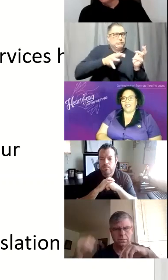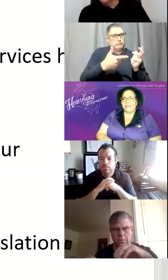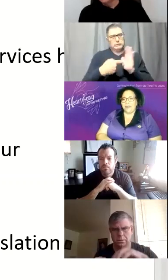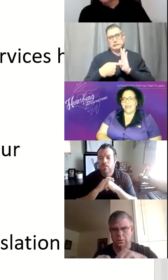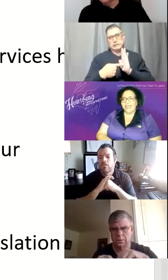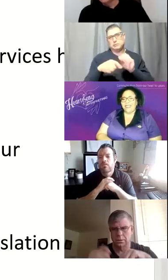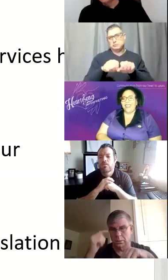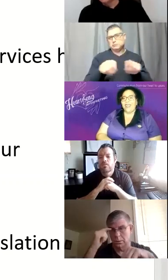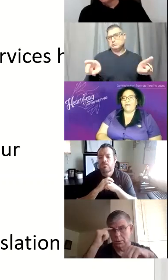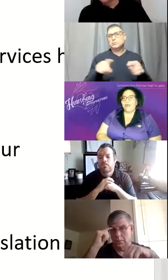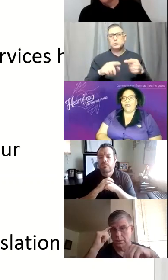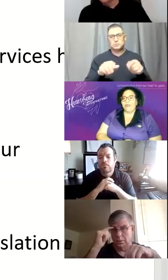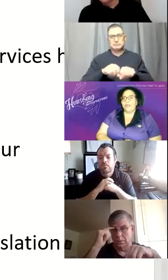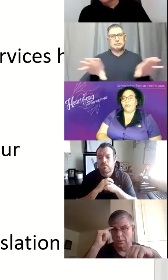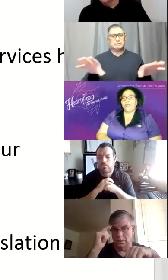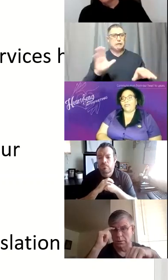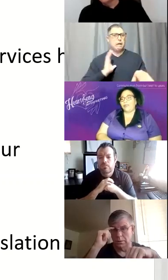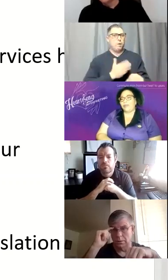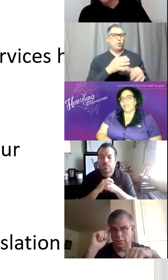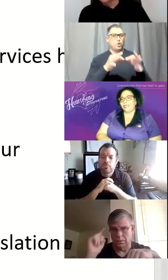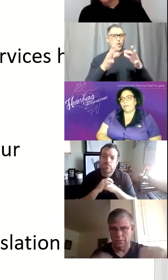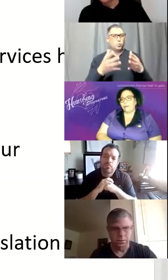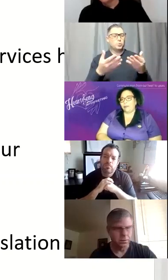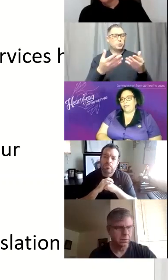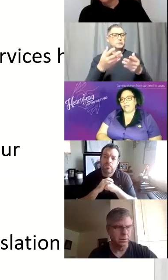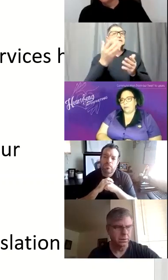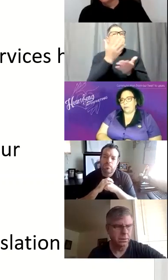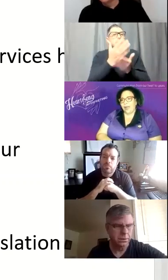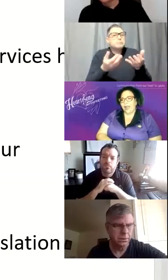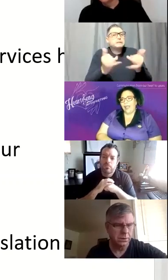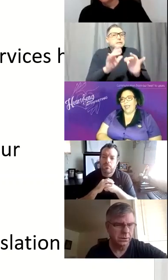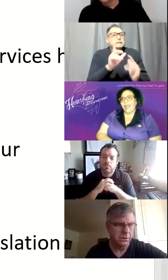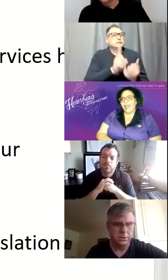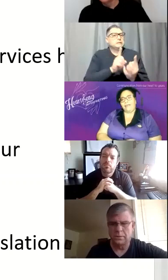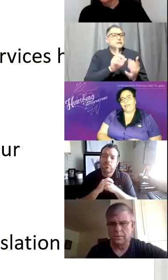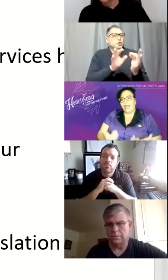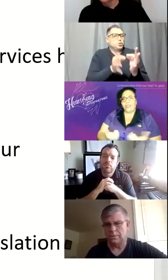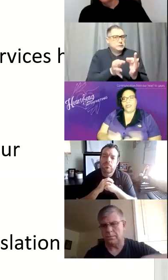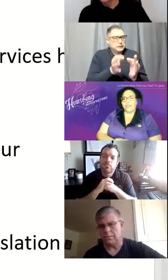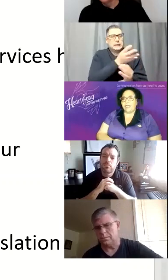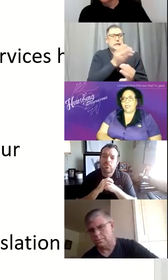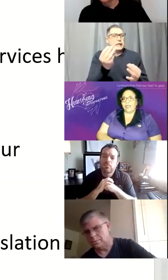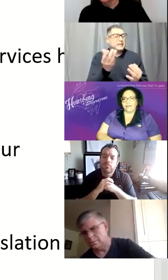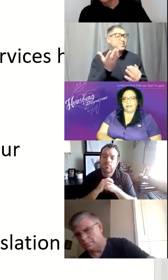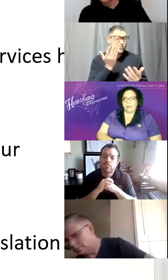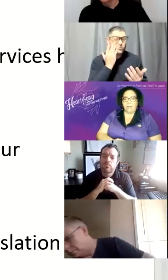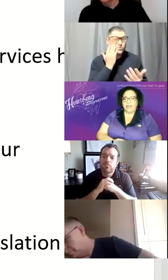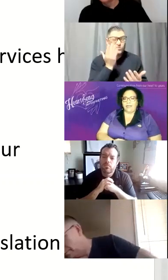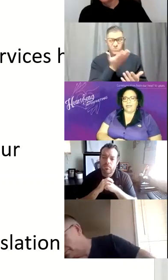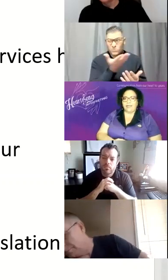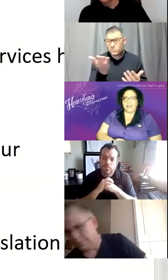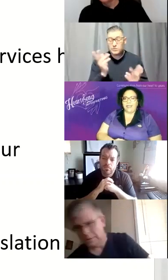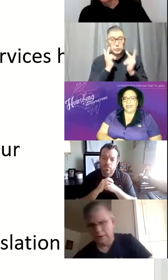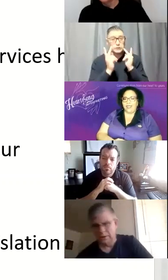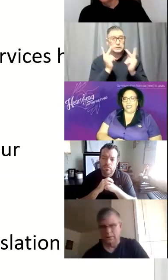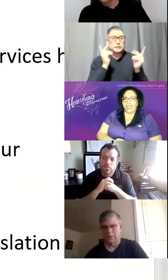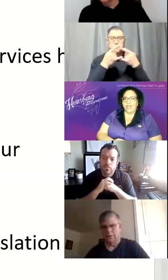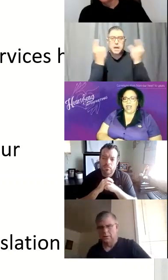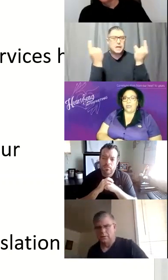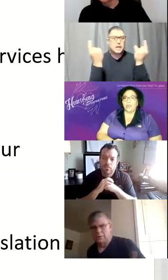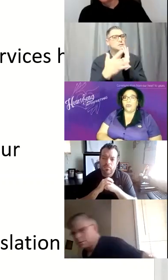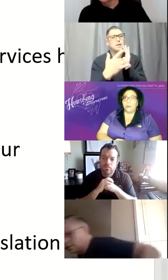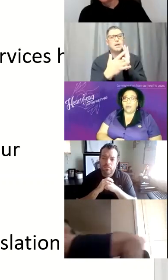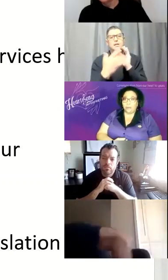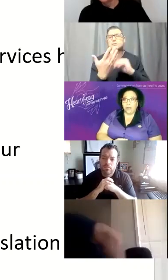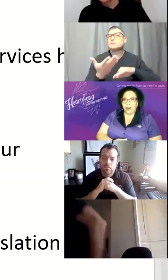our interpreters for those who are still doing some in-person interpreting. And as you've seen, the masks and technology have